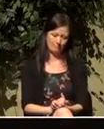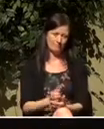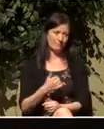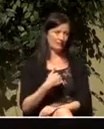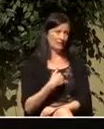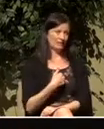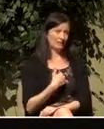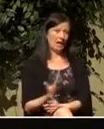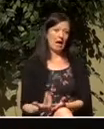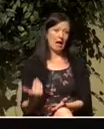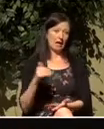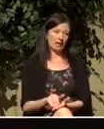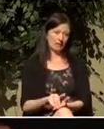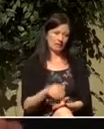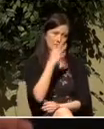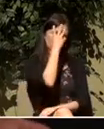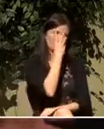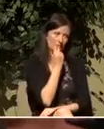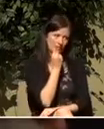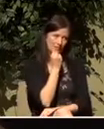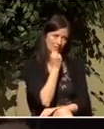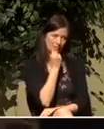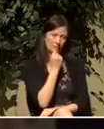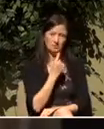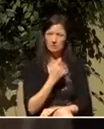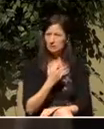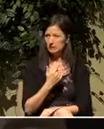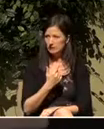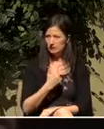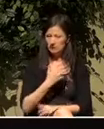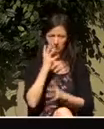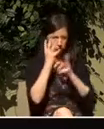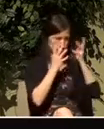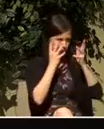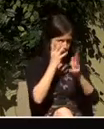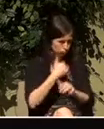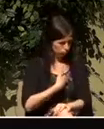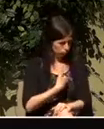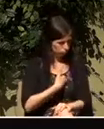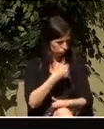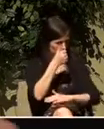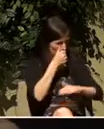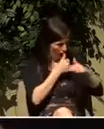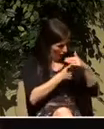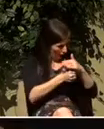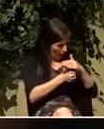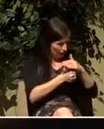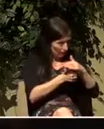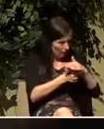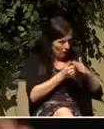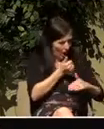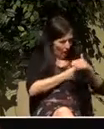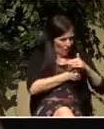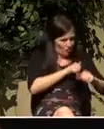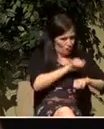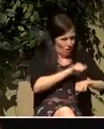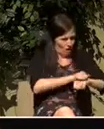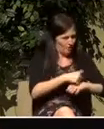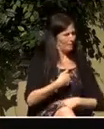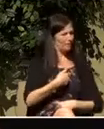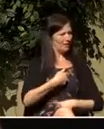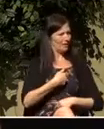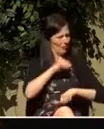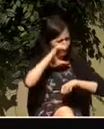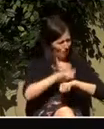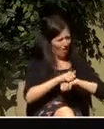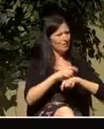I was asleep. I wanted to crawl away and hide under a rock. Me, the rock. I